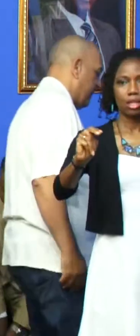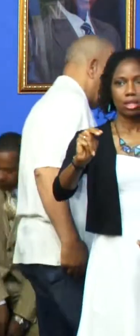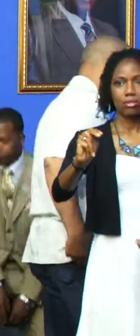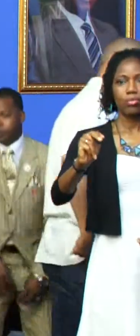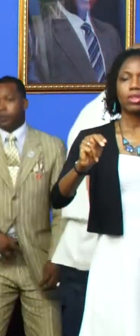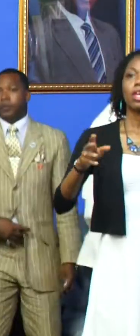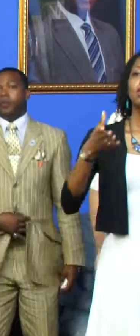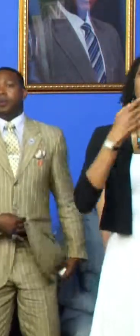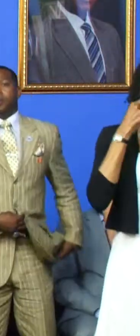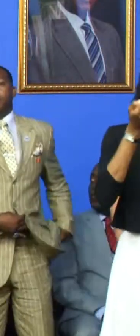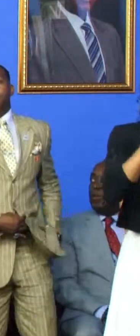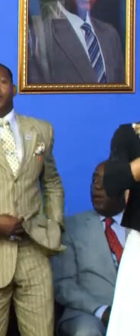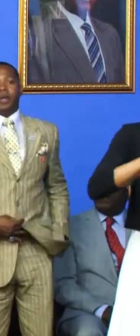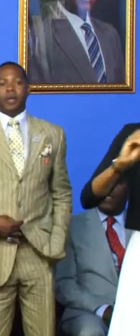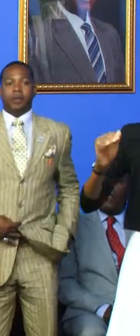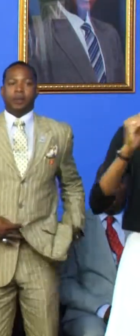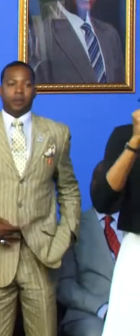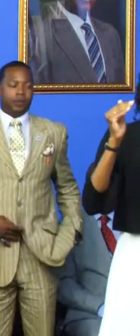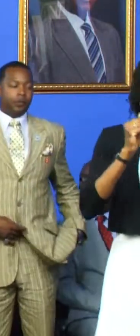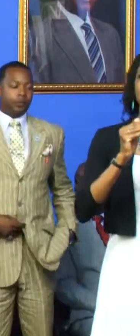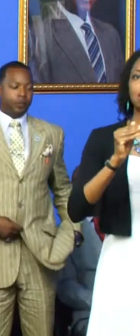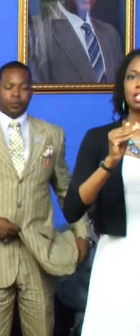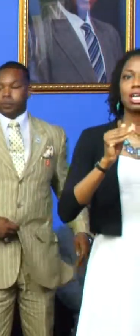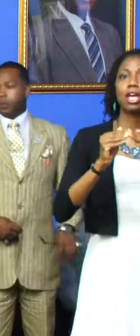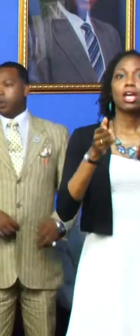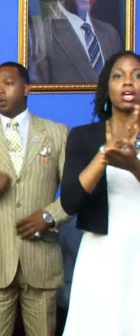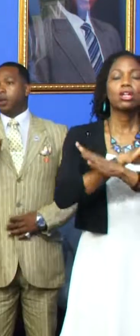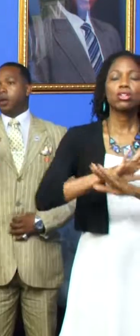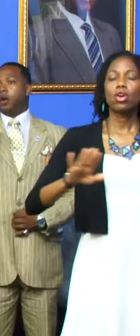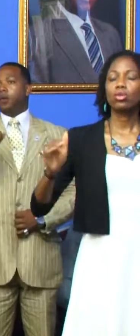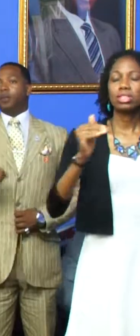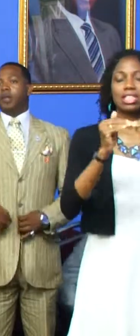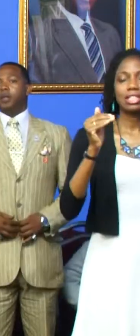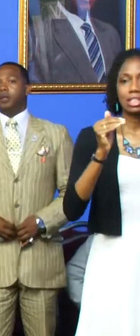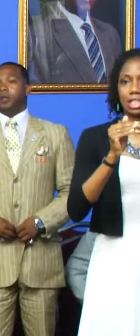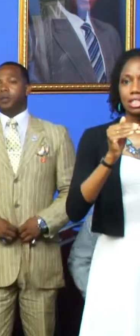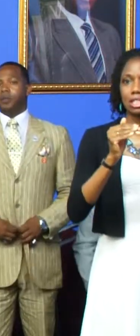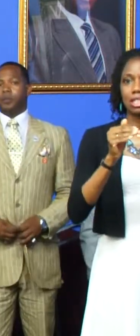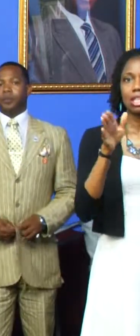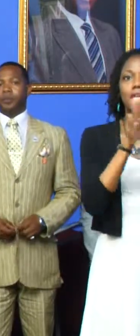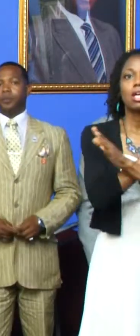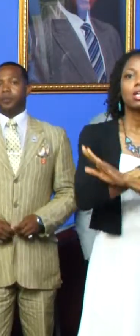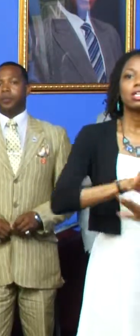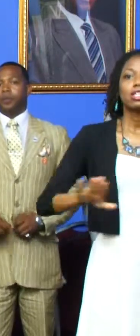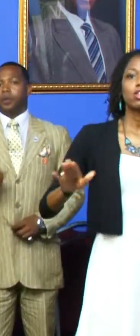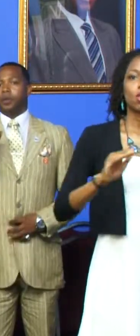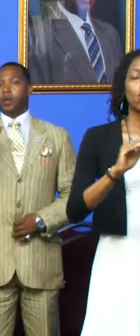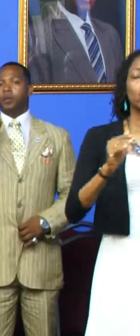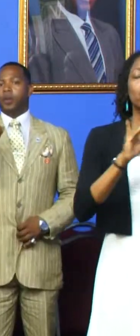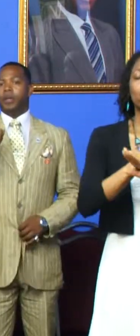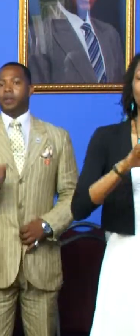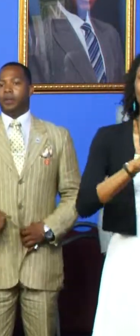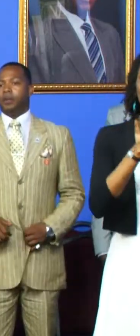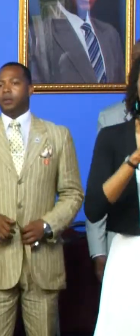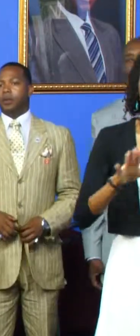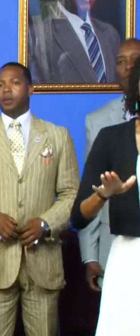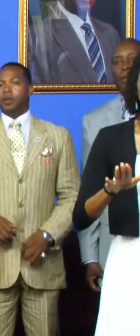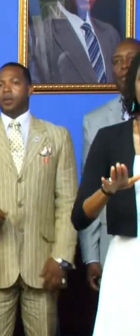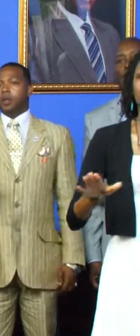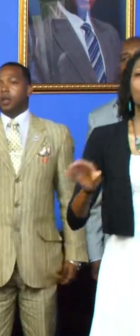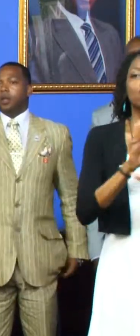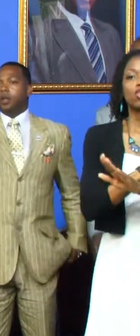No justice. No peace. No justice. No peace. No justice. No peace.